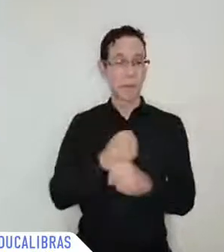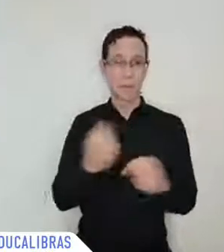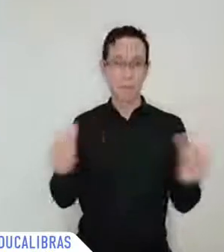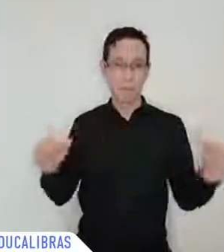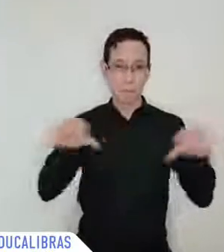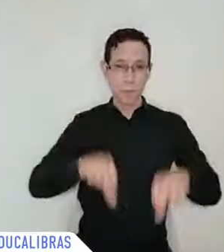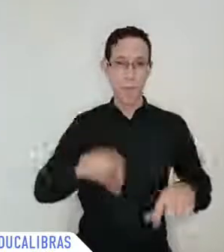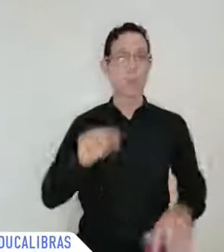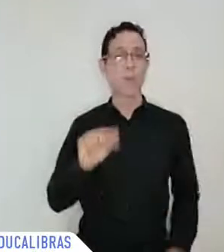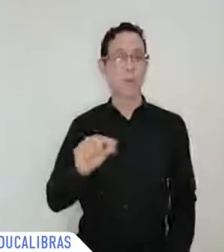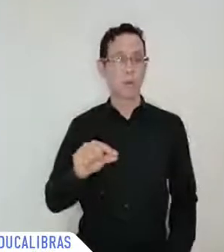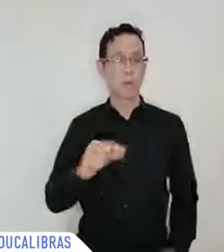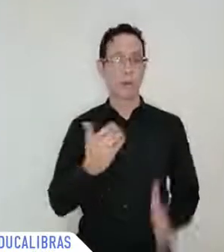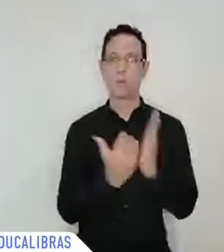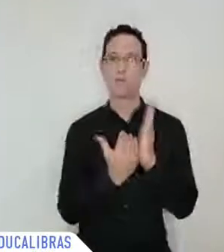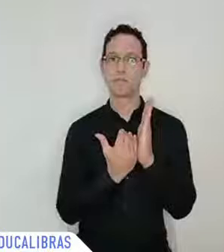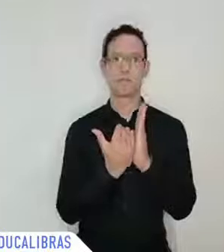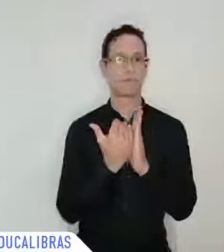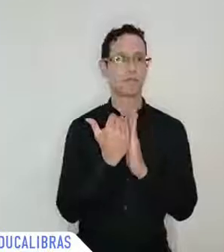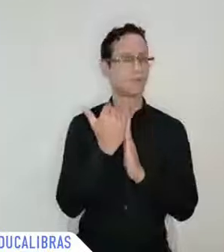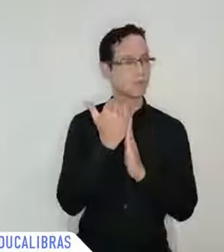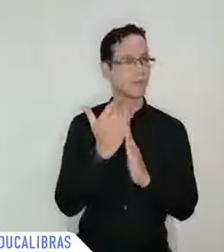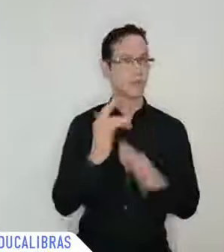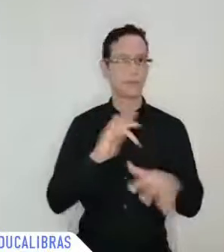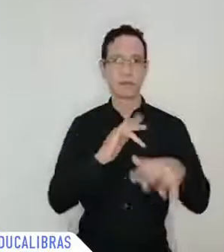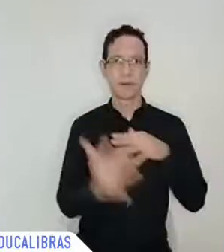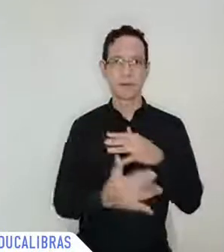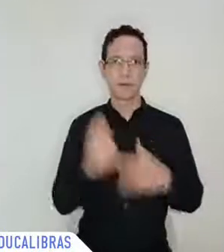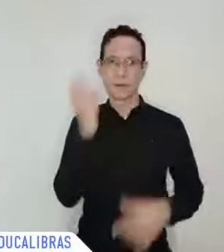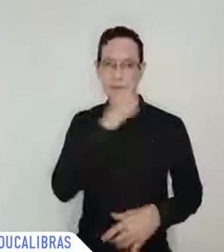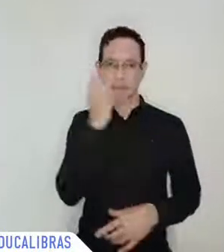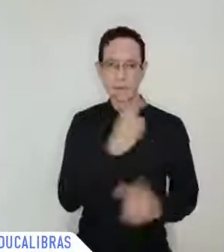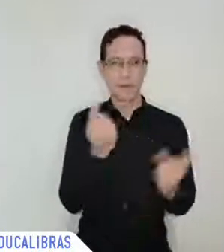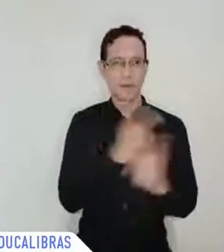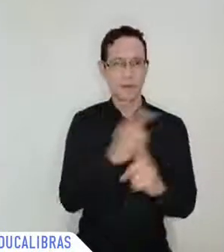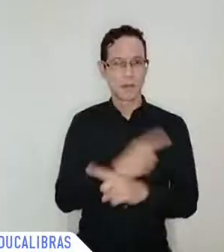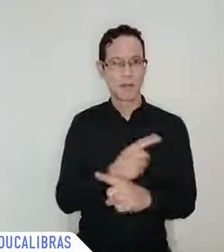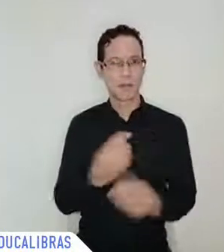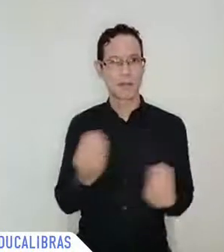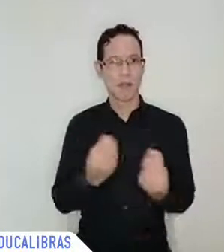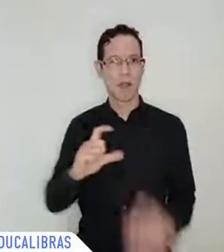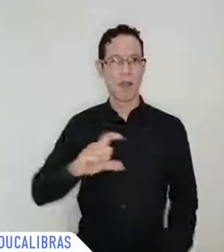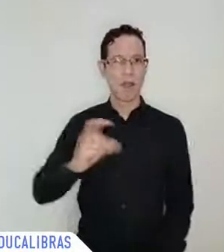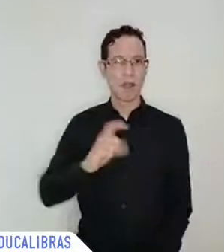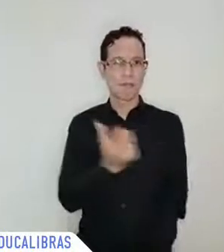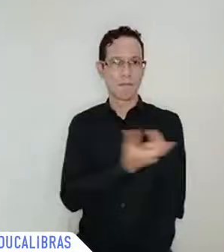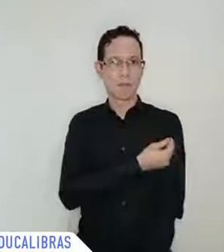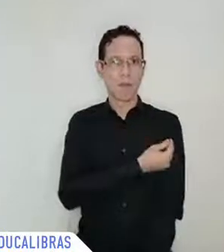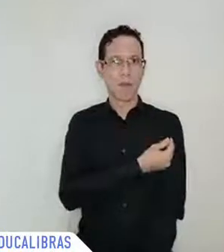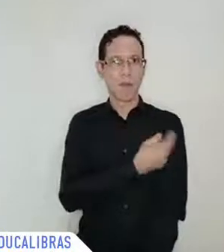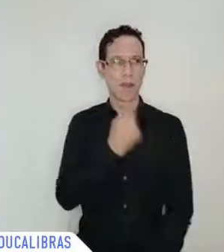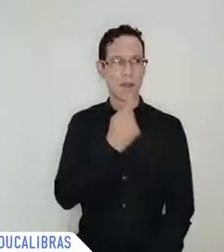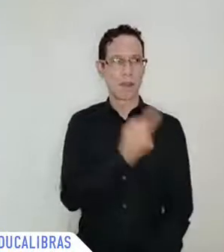and what called our attention this year was the number of attacks that